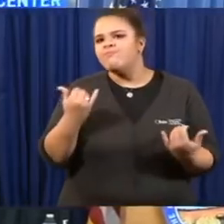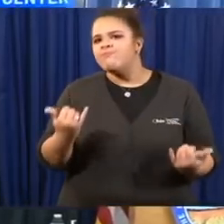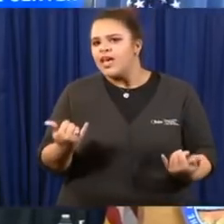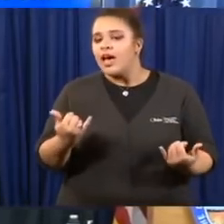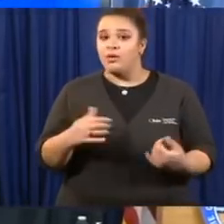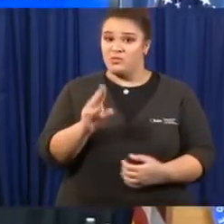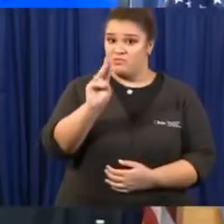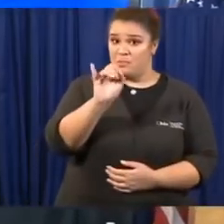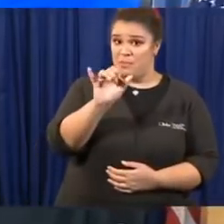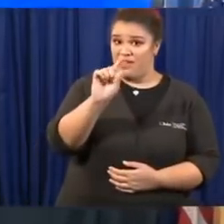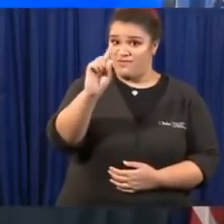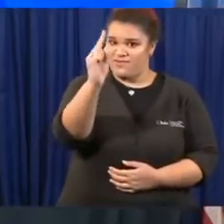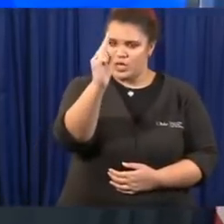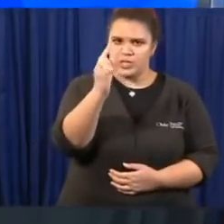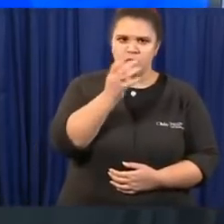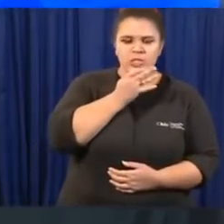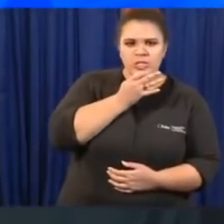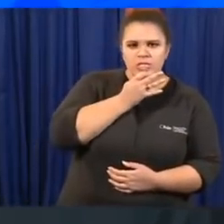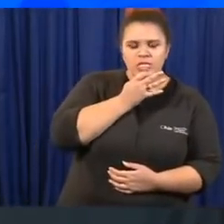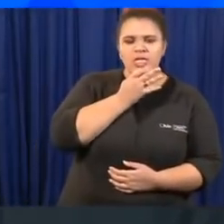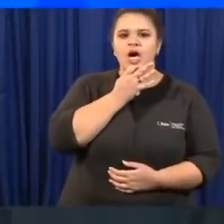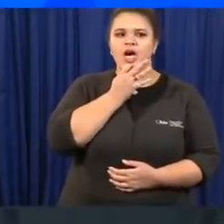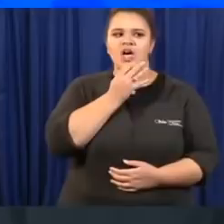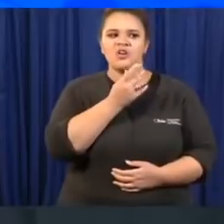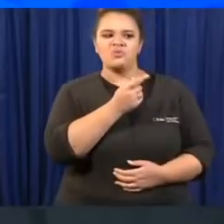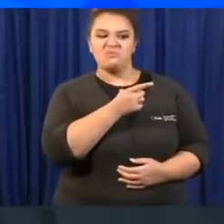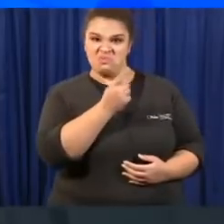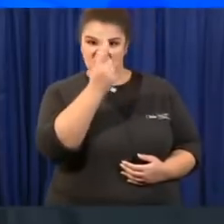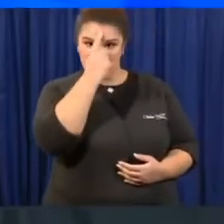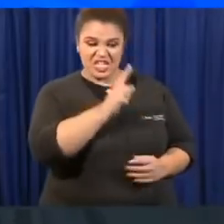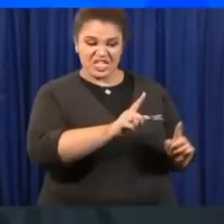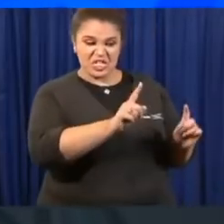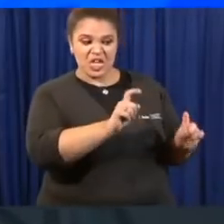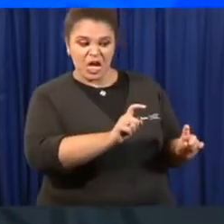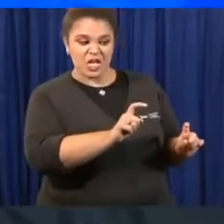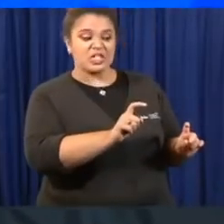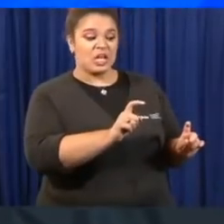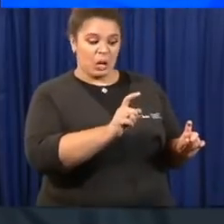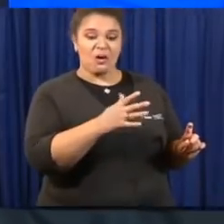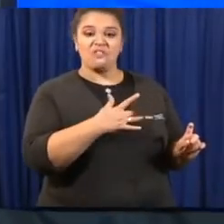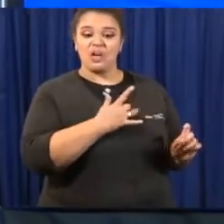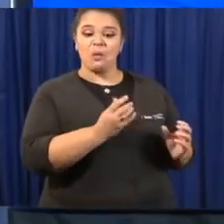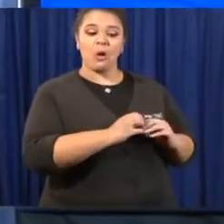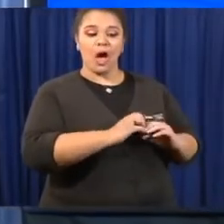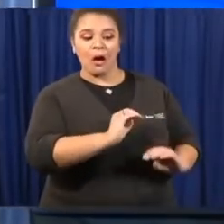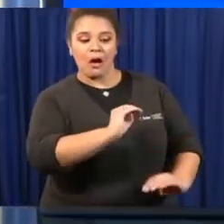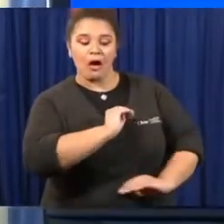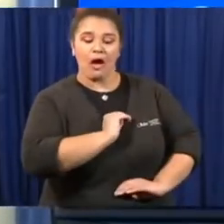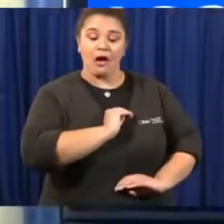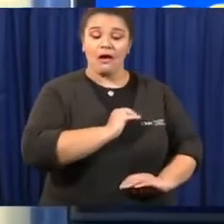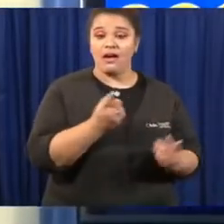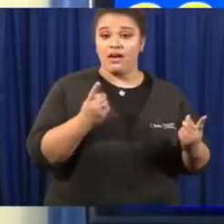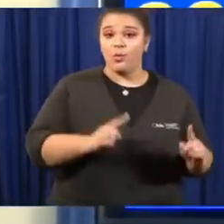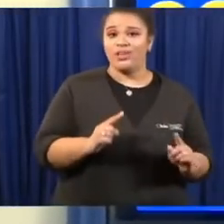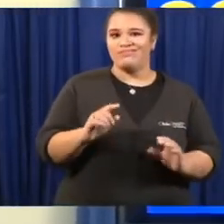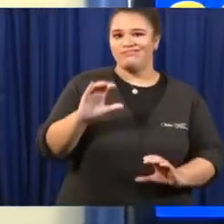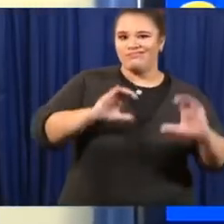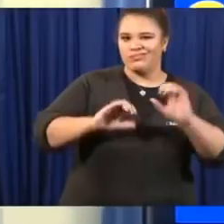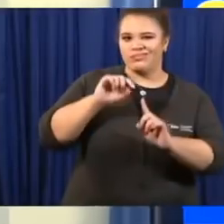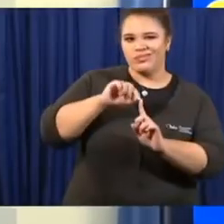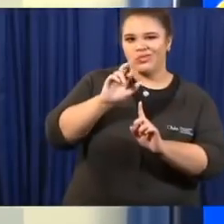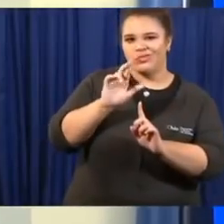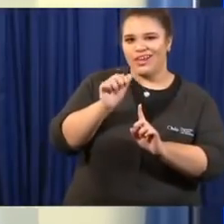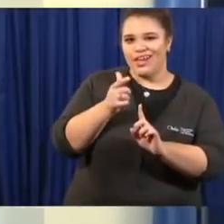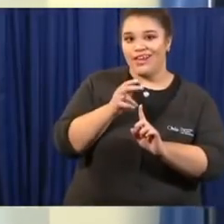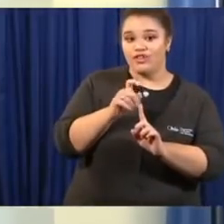when it comes to testing? And when we do get this reagent shipment in, do you think at that point we'll be at how much better of a